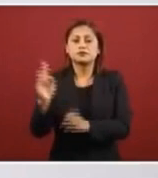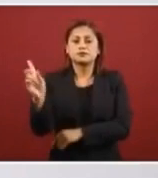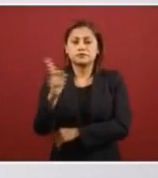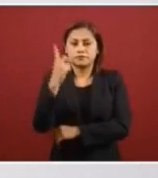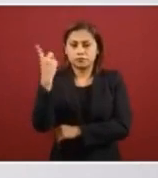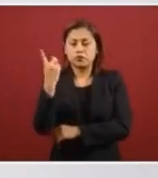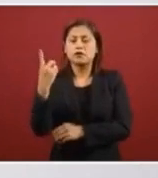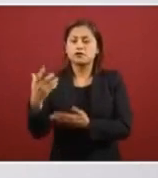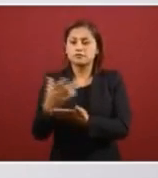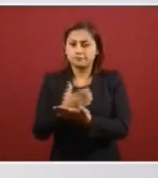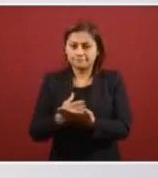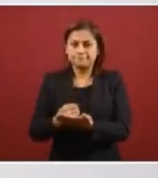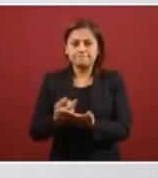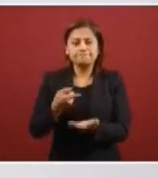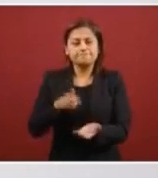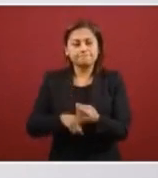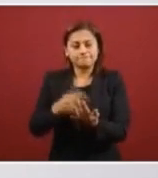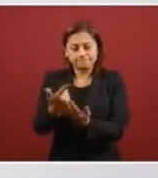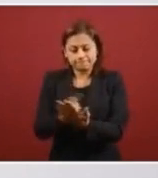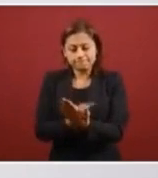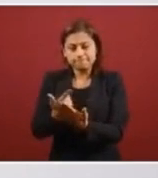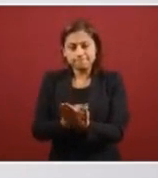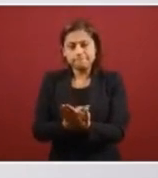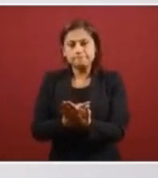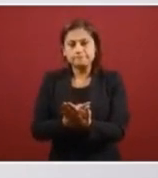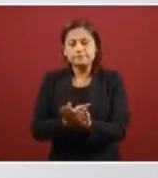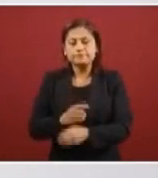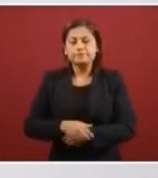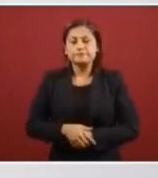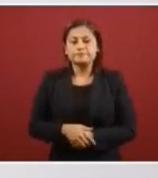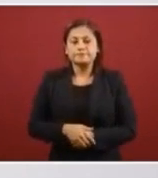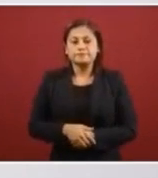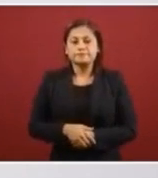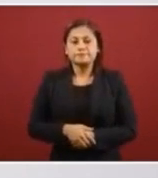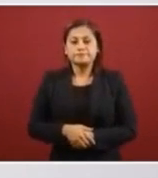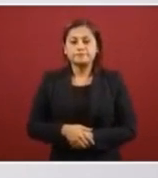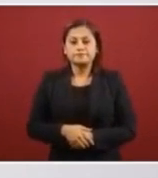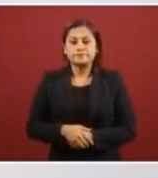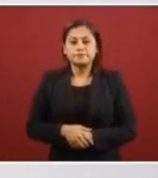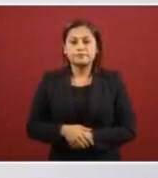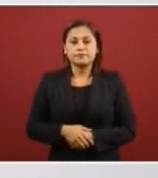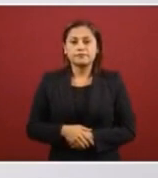five hundred million dollars